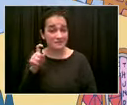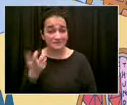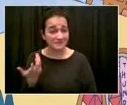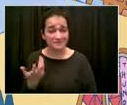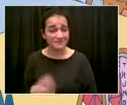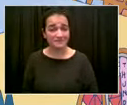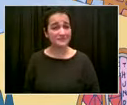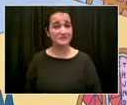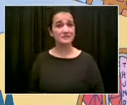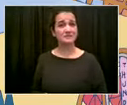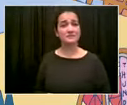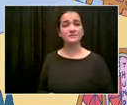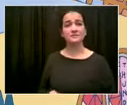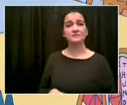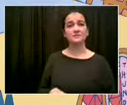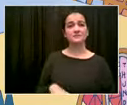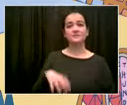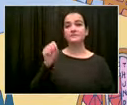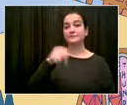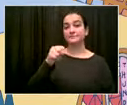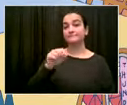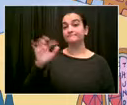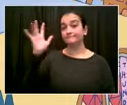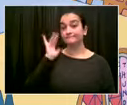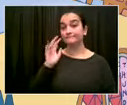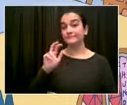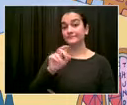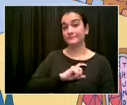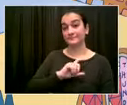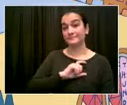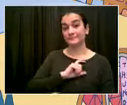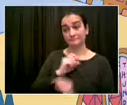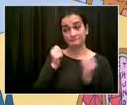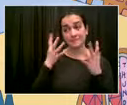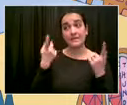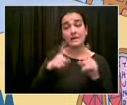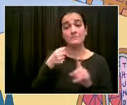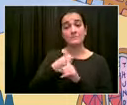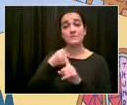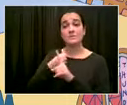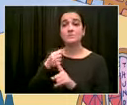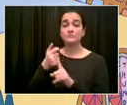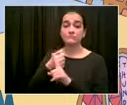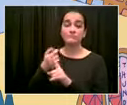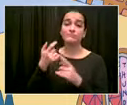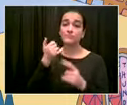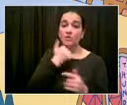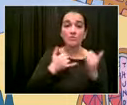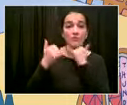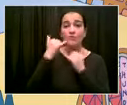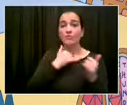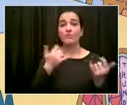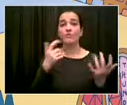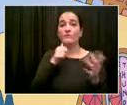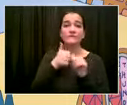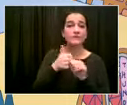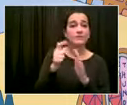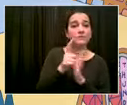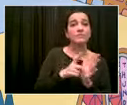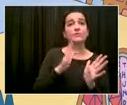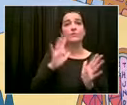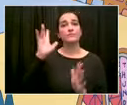surveillance. And even in more recent history, one of the things I felt adamantly when I became mayor and my